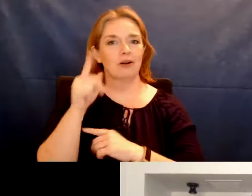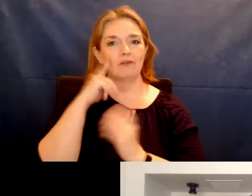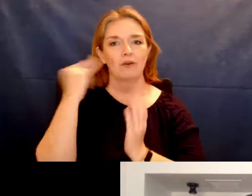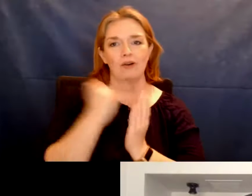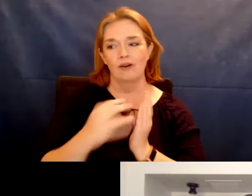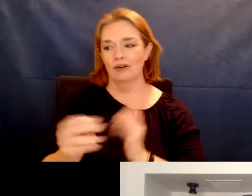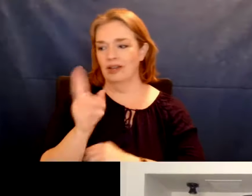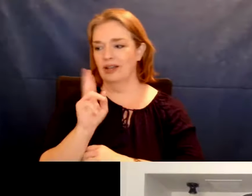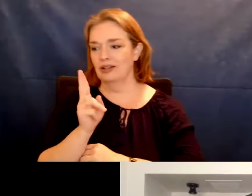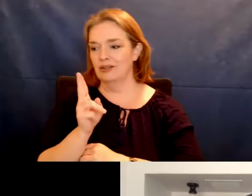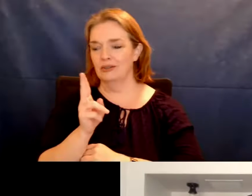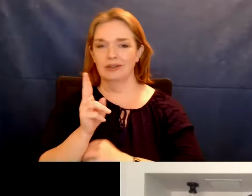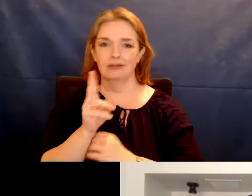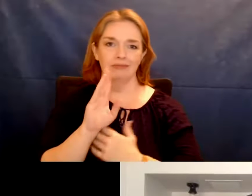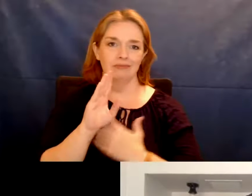at the James Castle House.